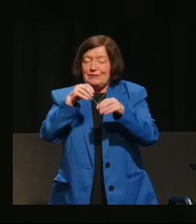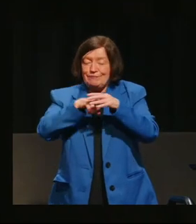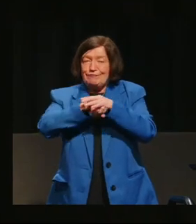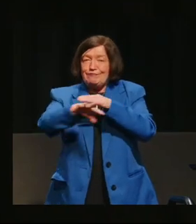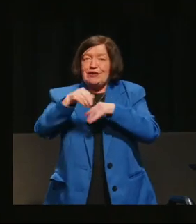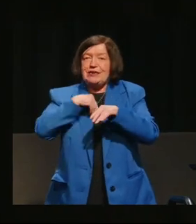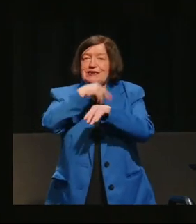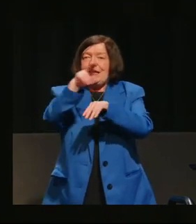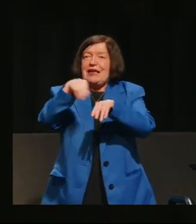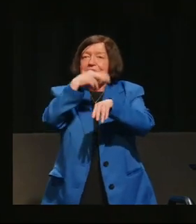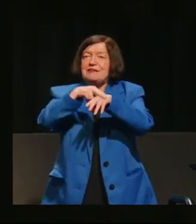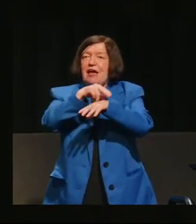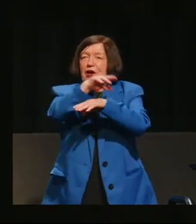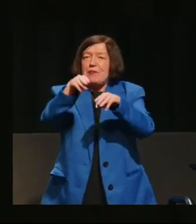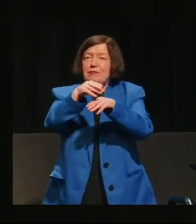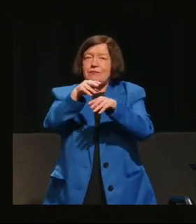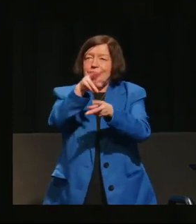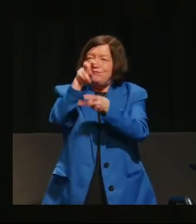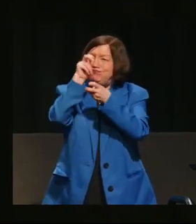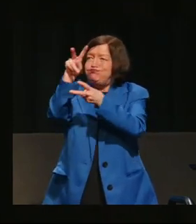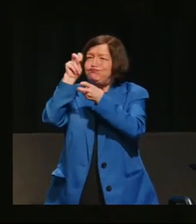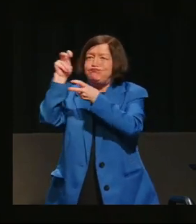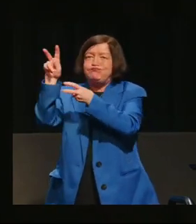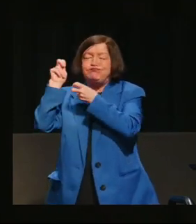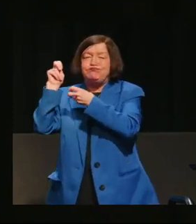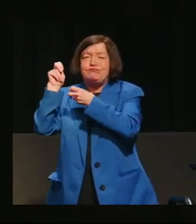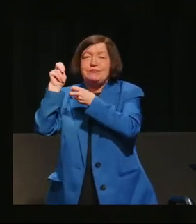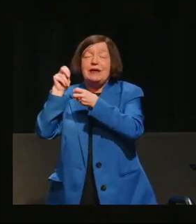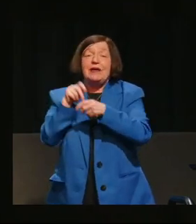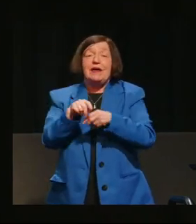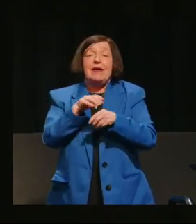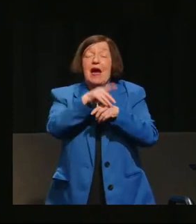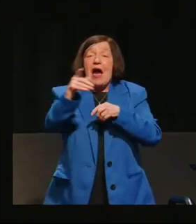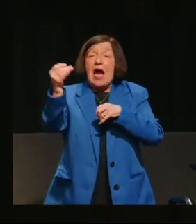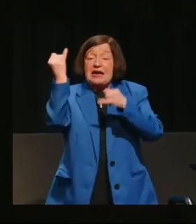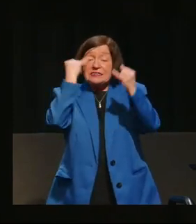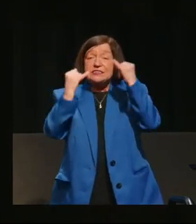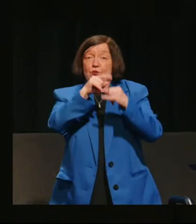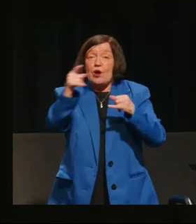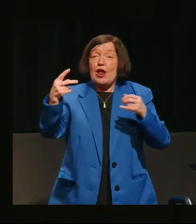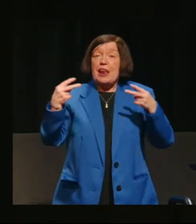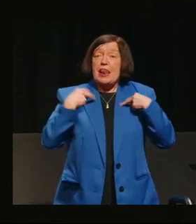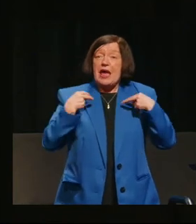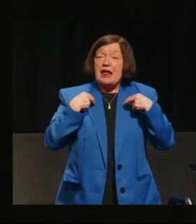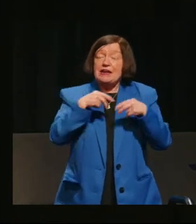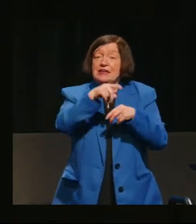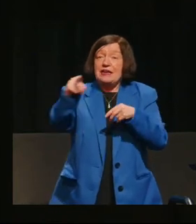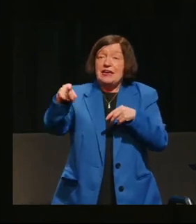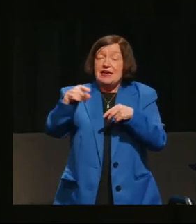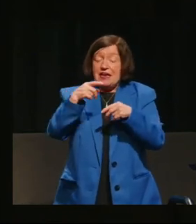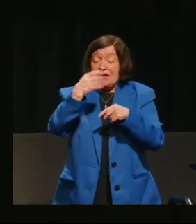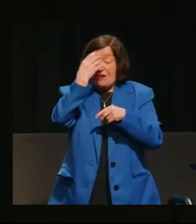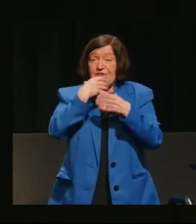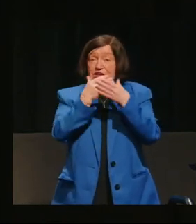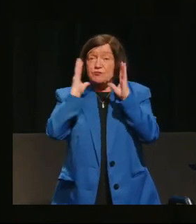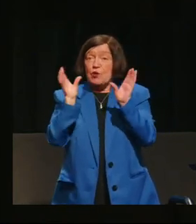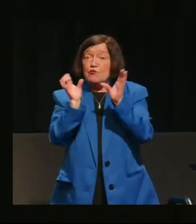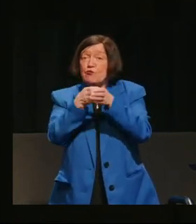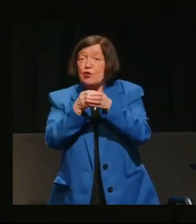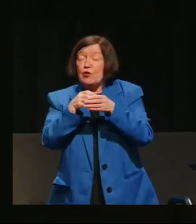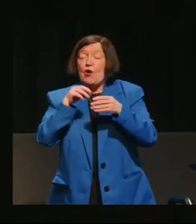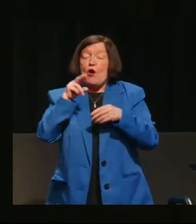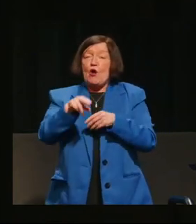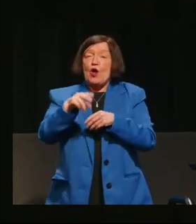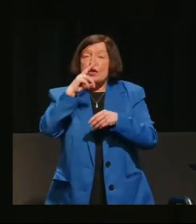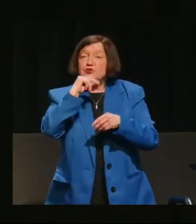the national discourse. As a result, ideas which once languished in a Facebook groups or the errant